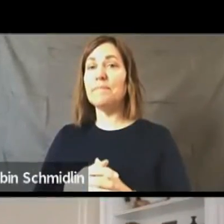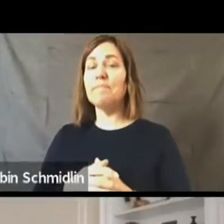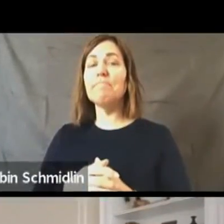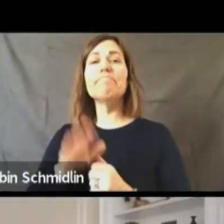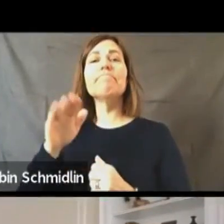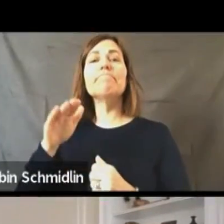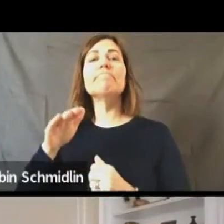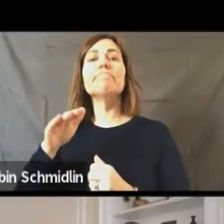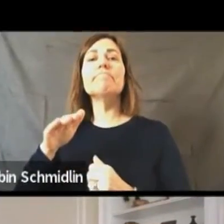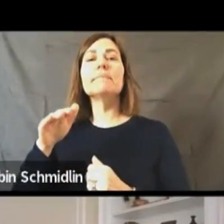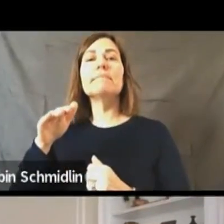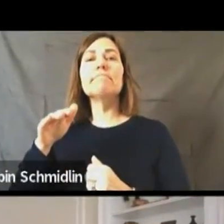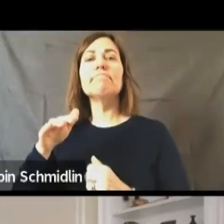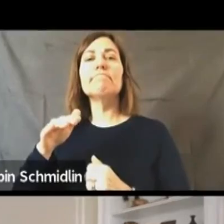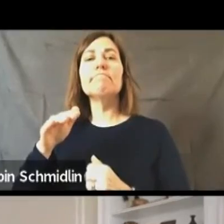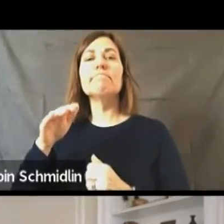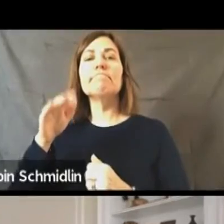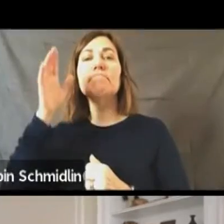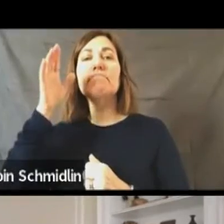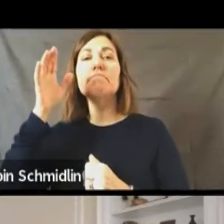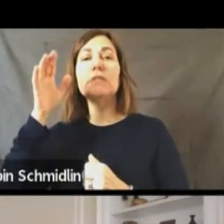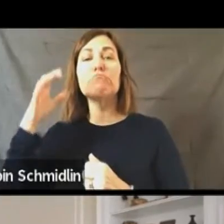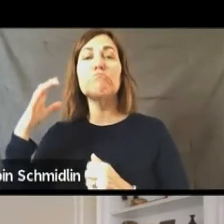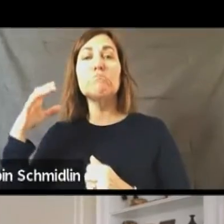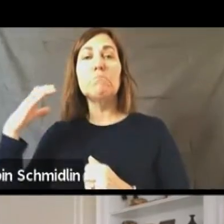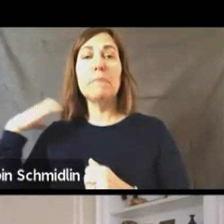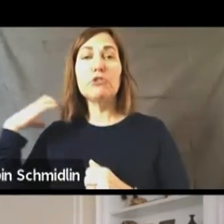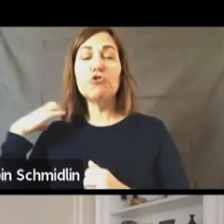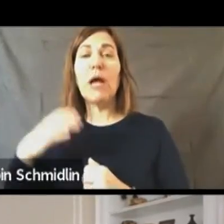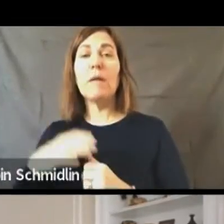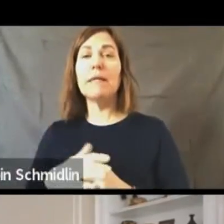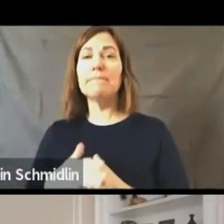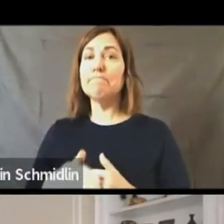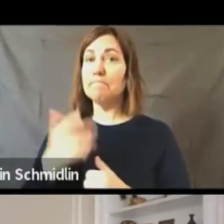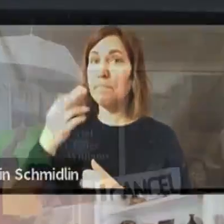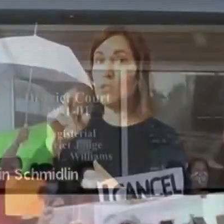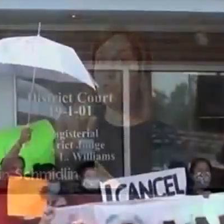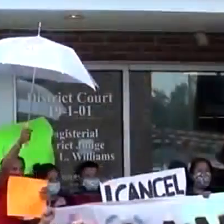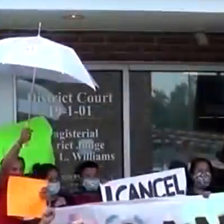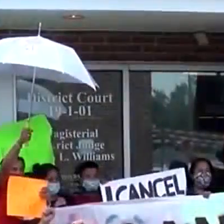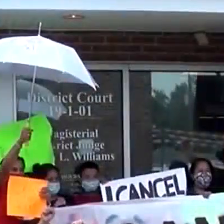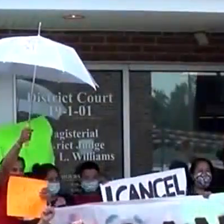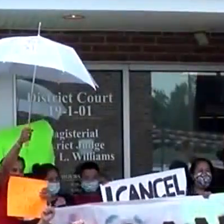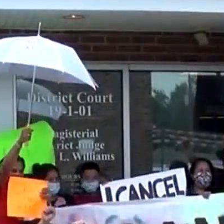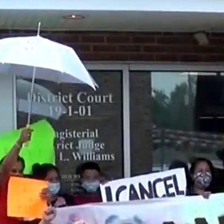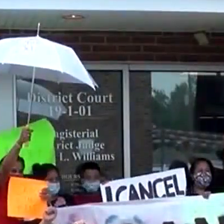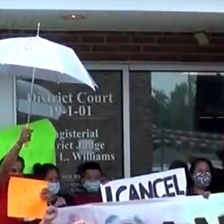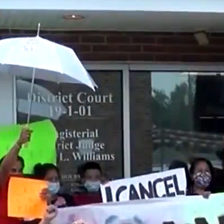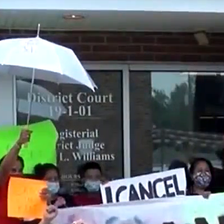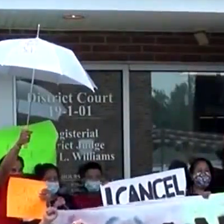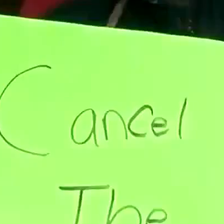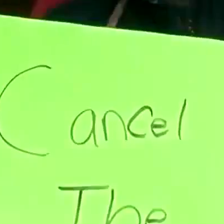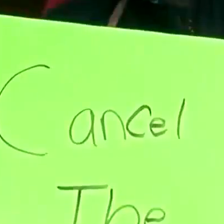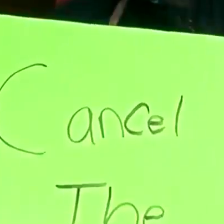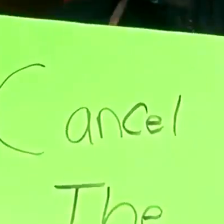to $1,000. The law would still ban landlords from evicting tenants who can't pay rent due to pandemic-related job losses.